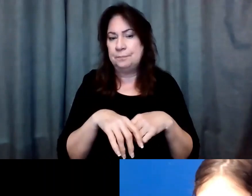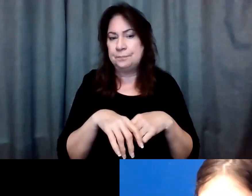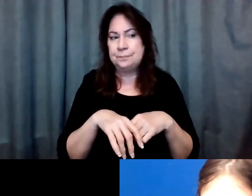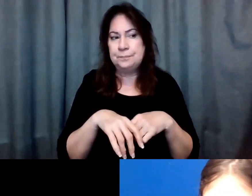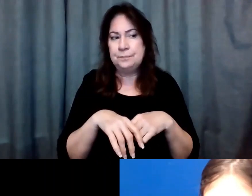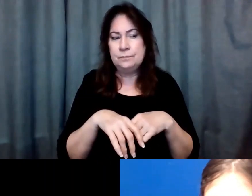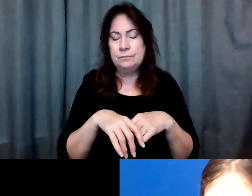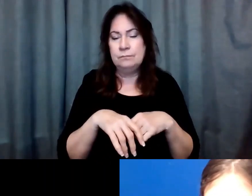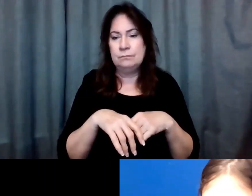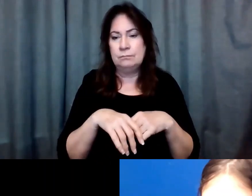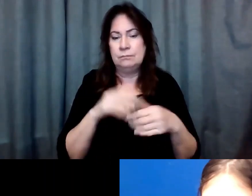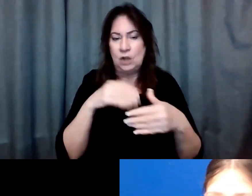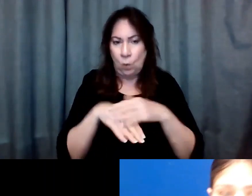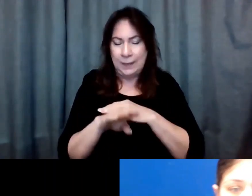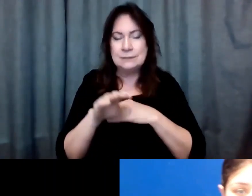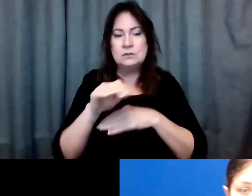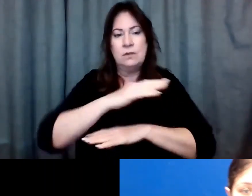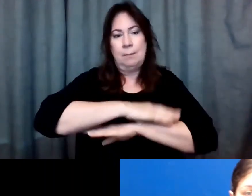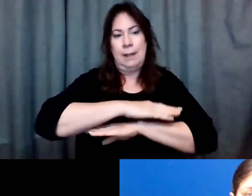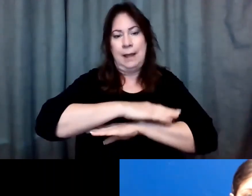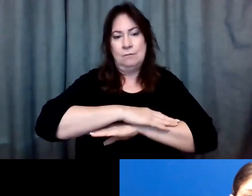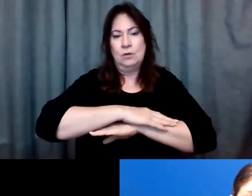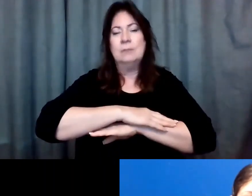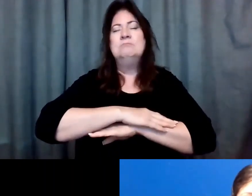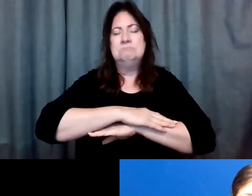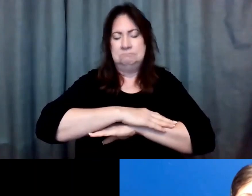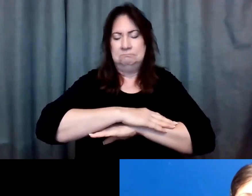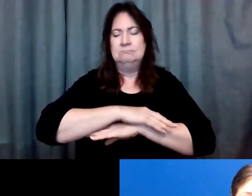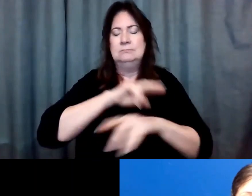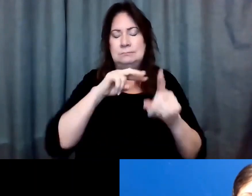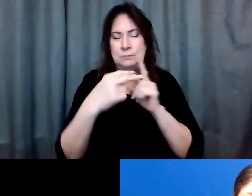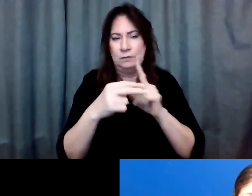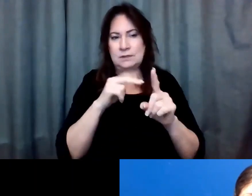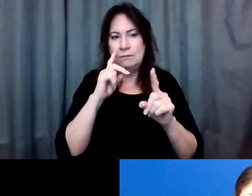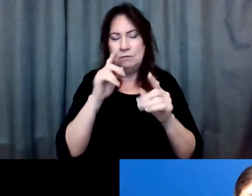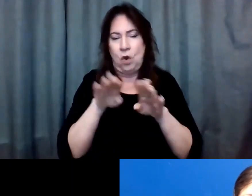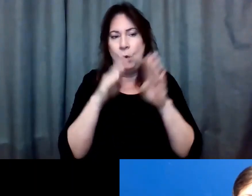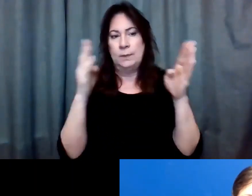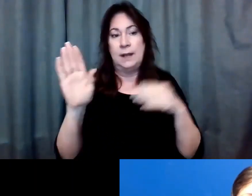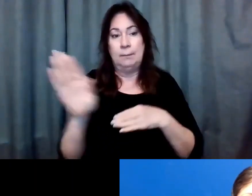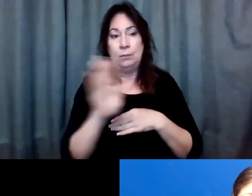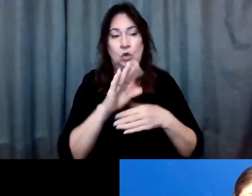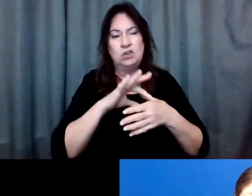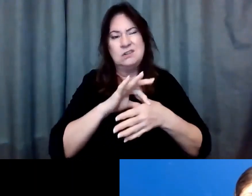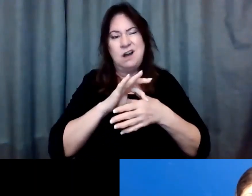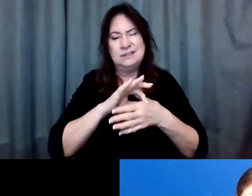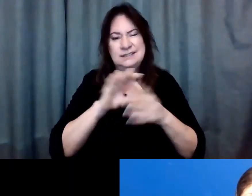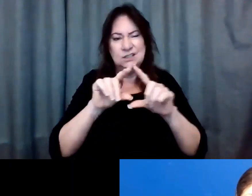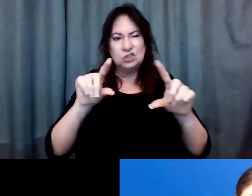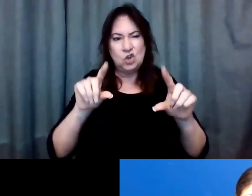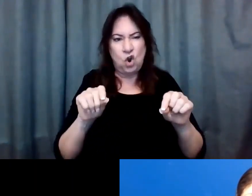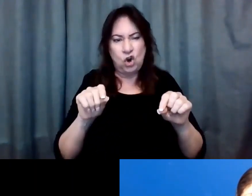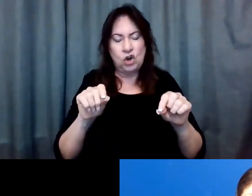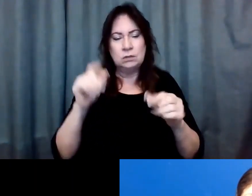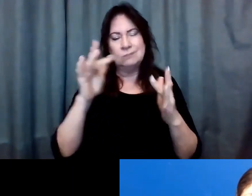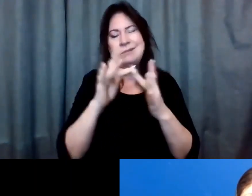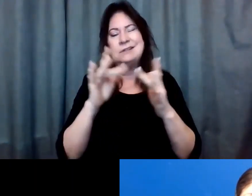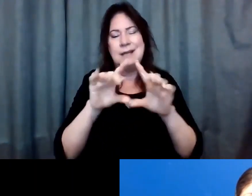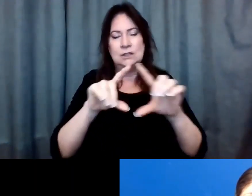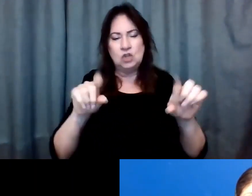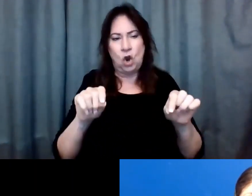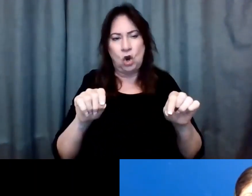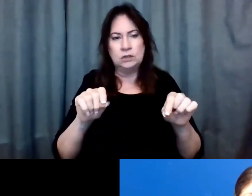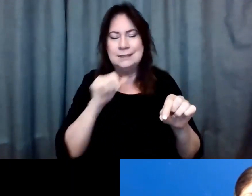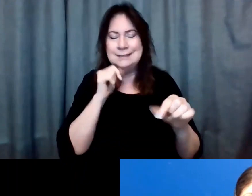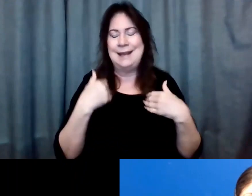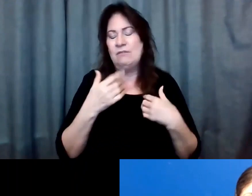get into the platform for point of view of opening up your content card, where you can, if you didn't have preferred